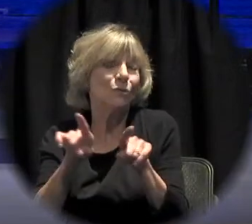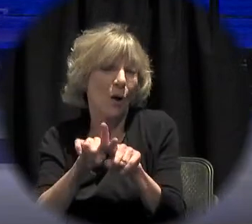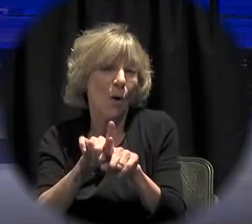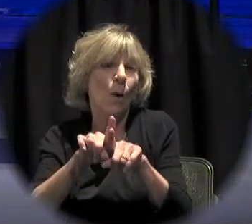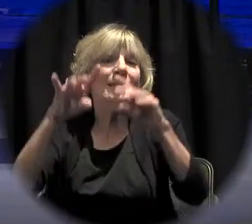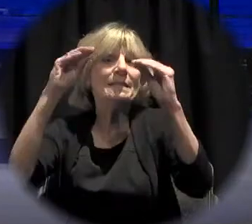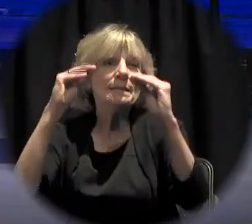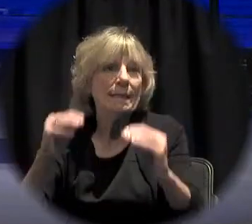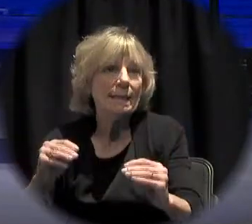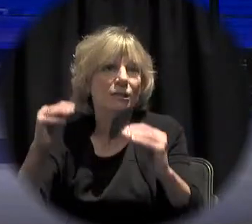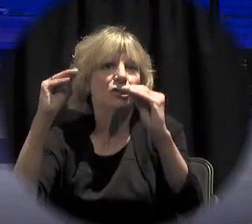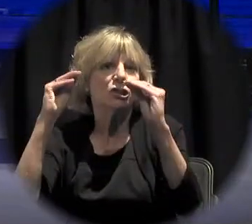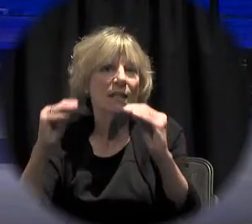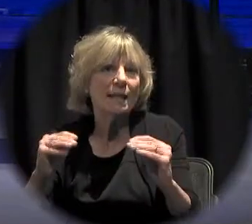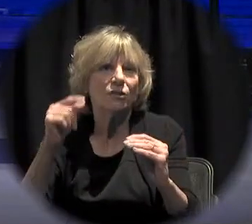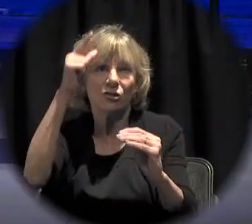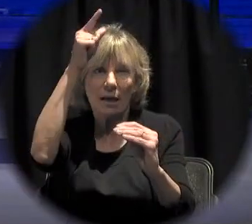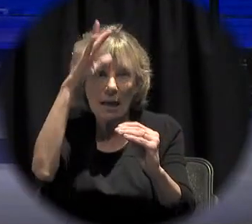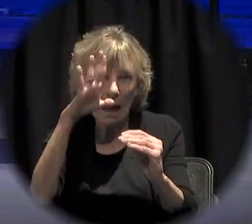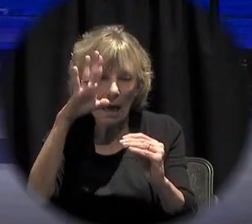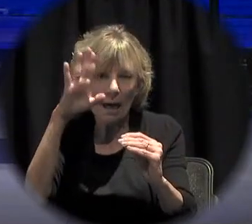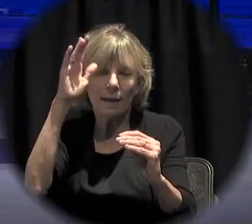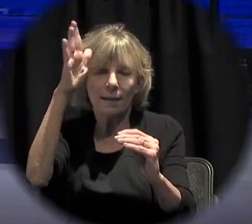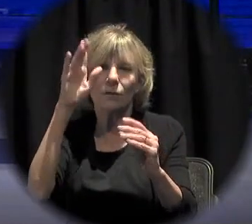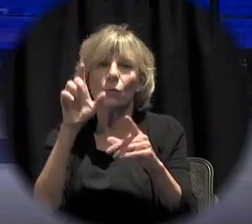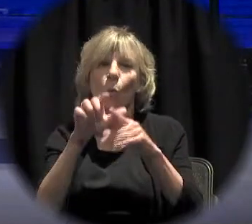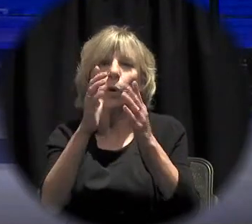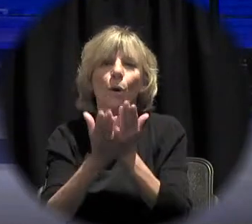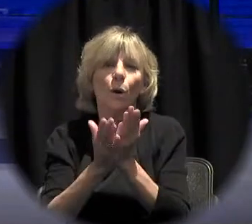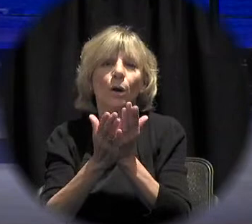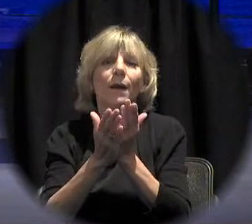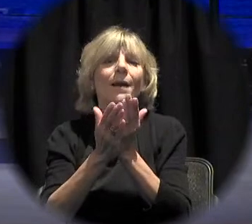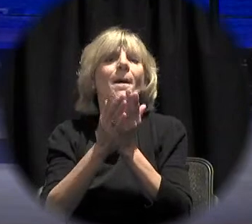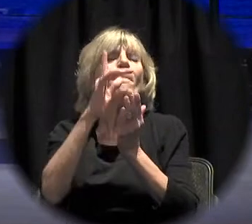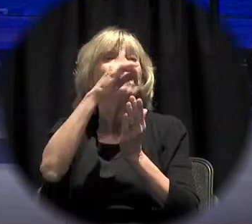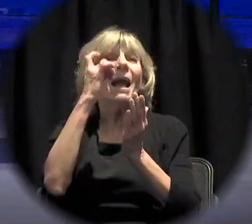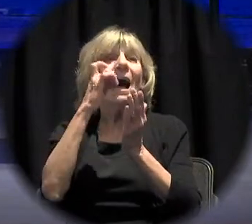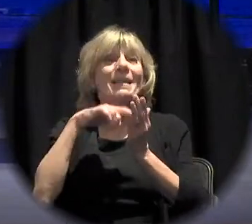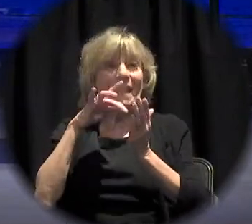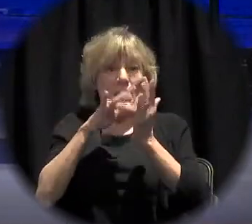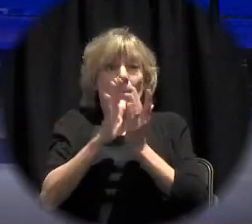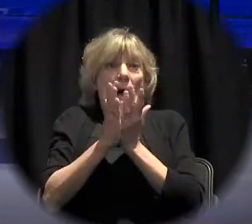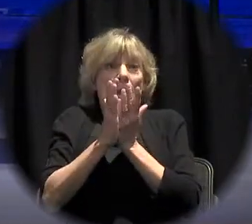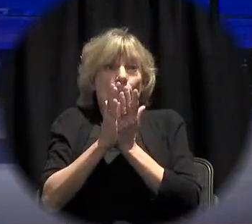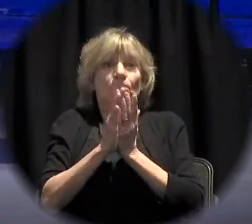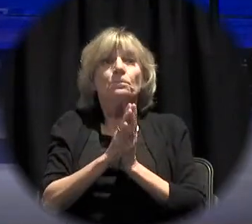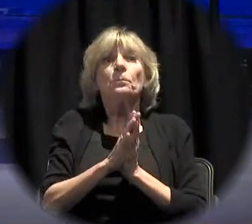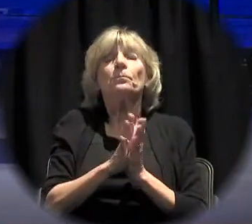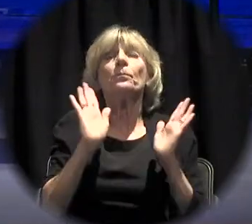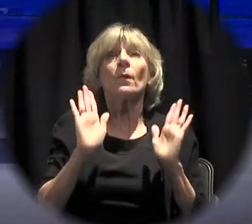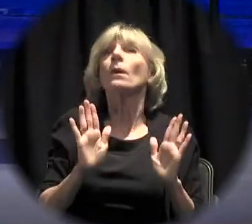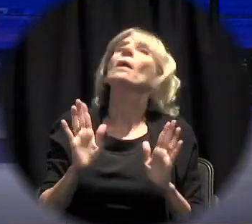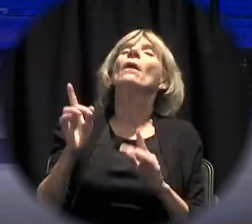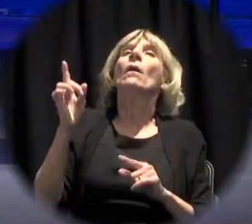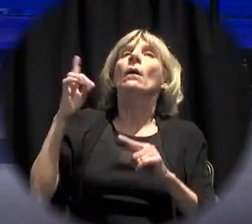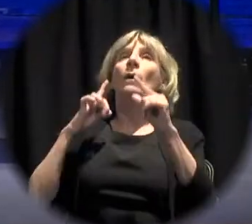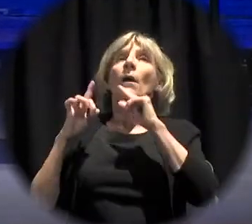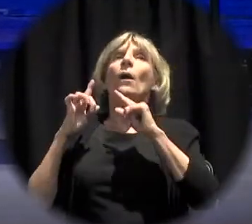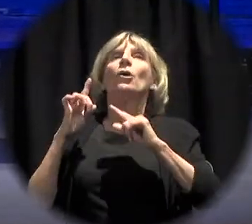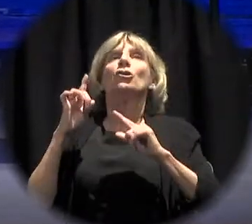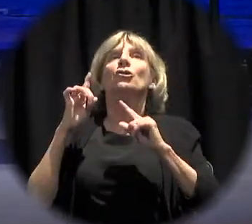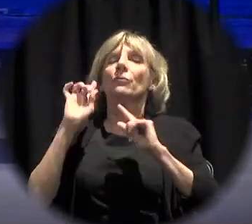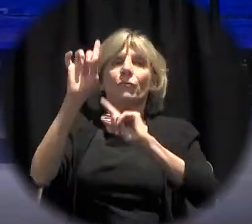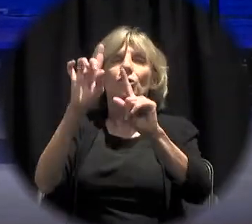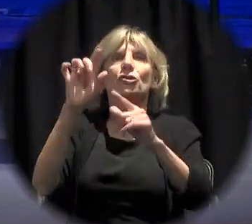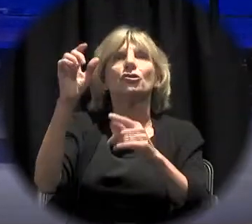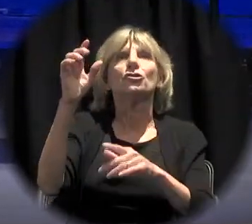But in Judges, three or four generations later, when Joshua died and all the elders who outlived